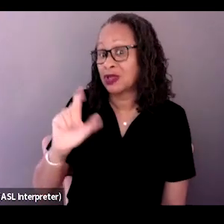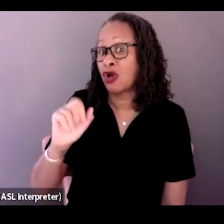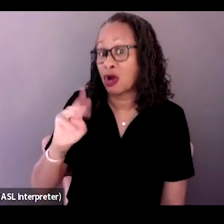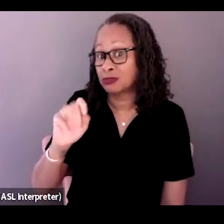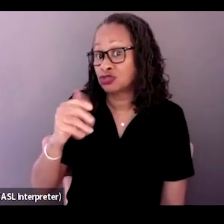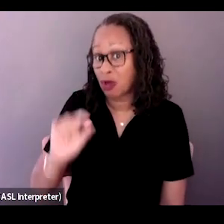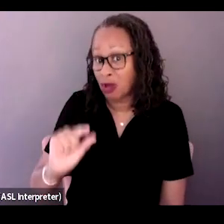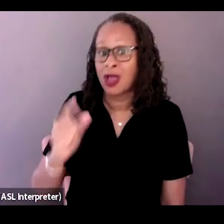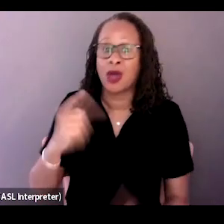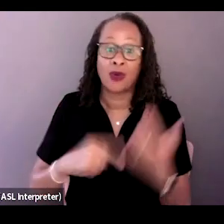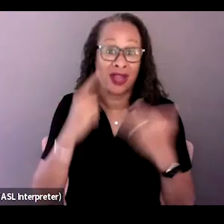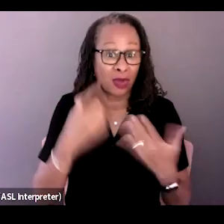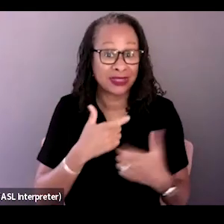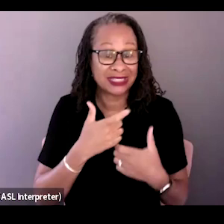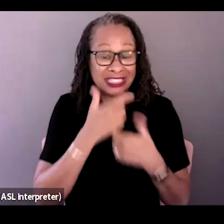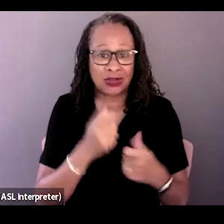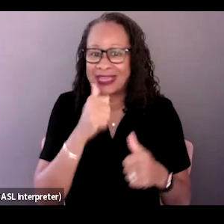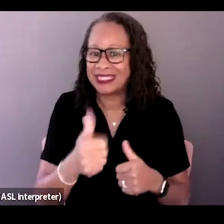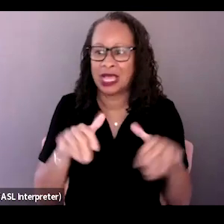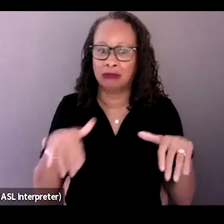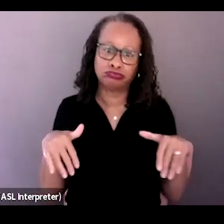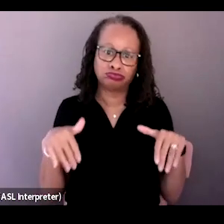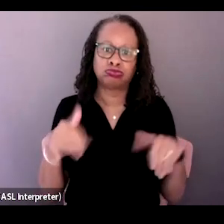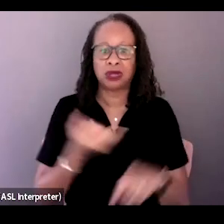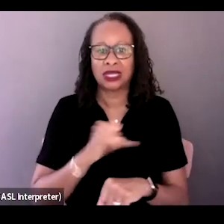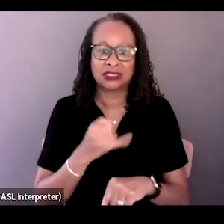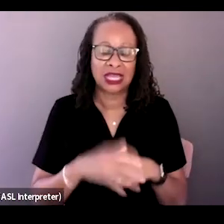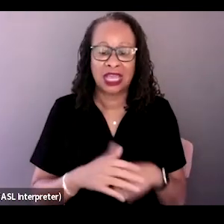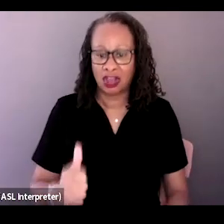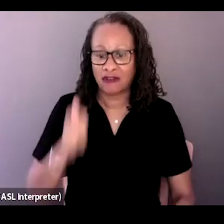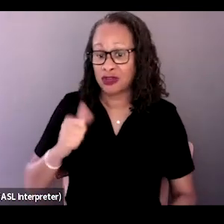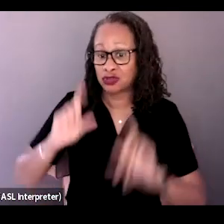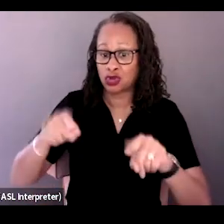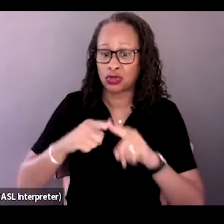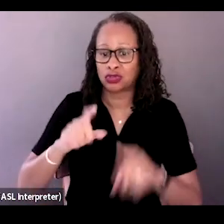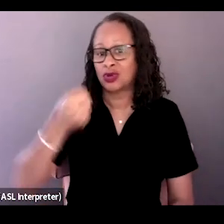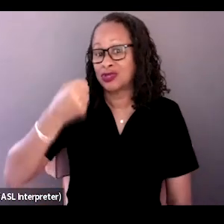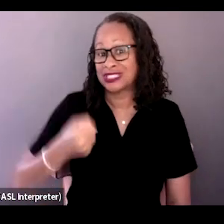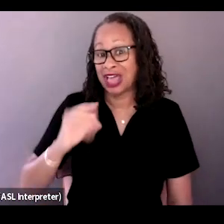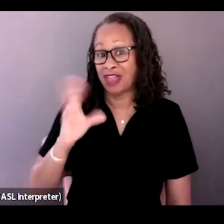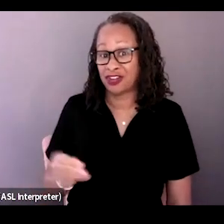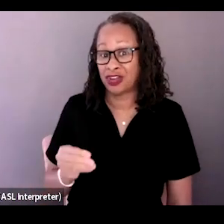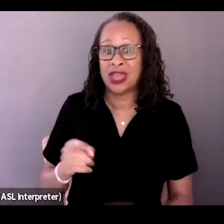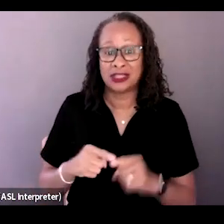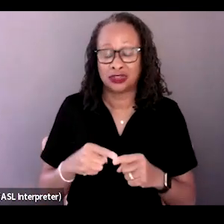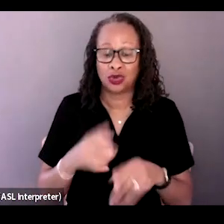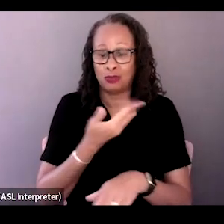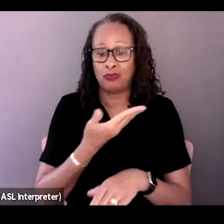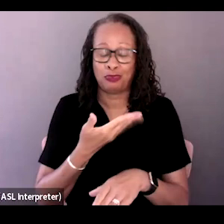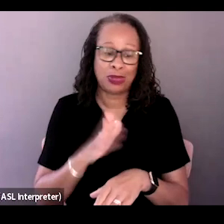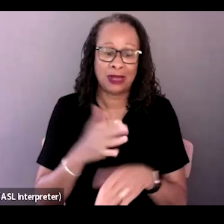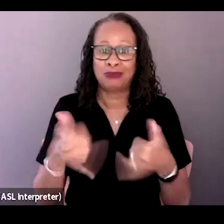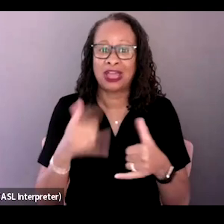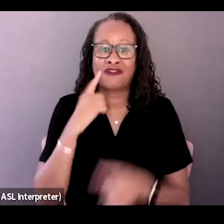thought was interesting, you know, he was not a passive instrument. Like he refused, for example, to go over to South Africa to play for an apartheid audience. He said,